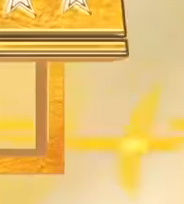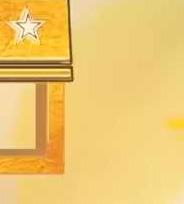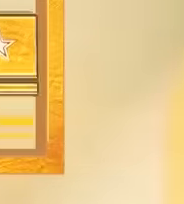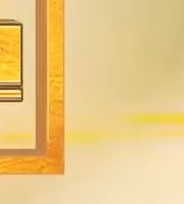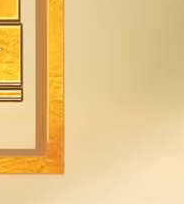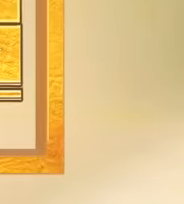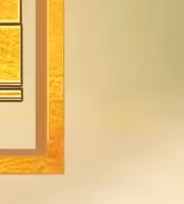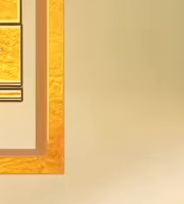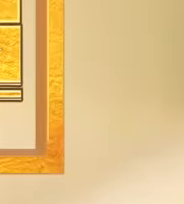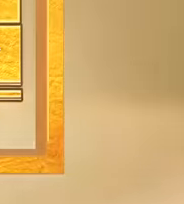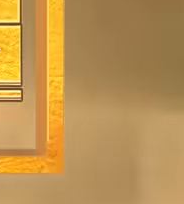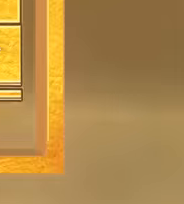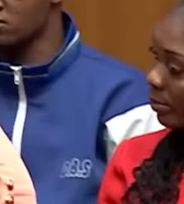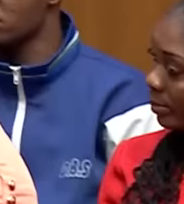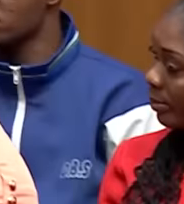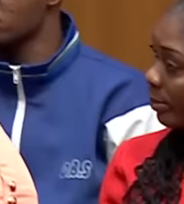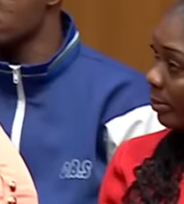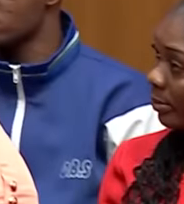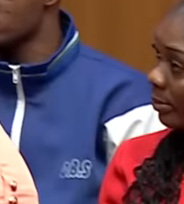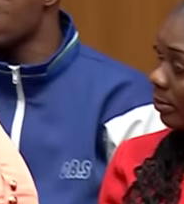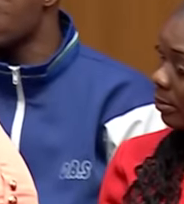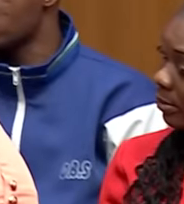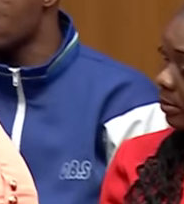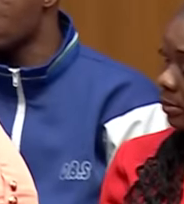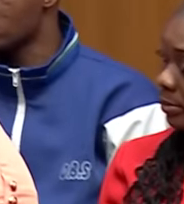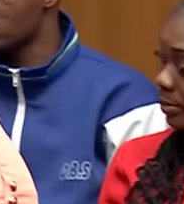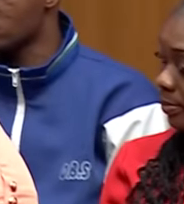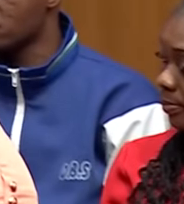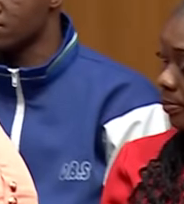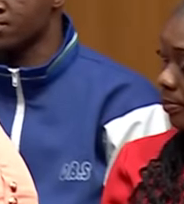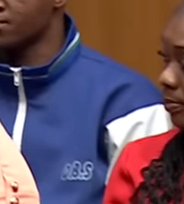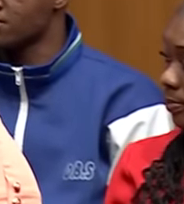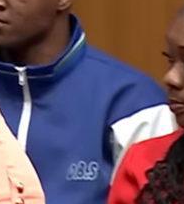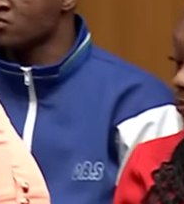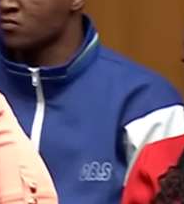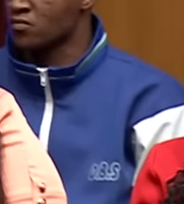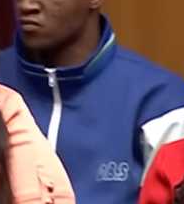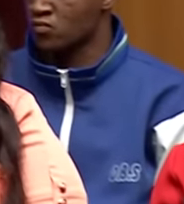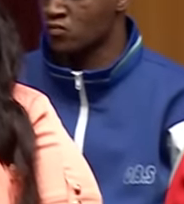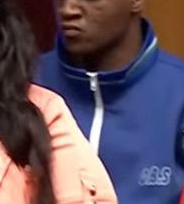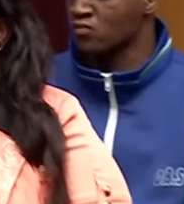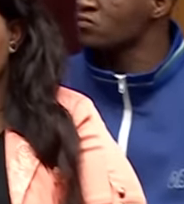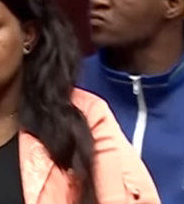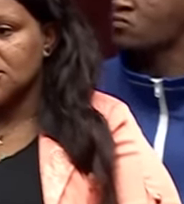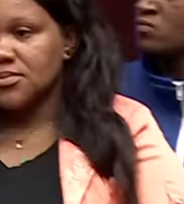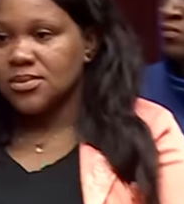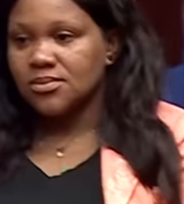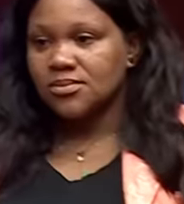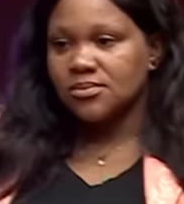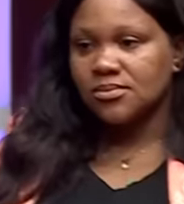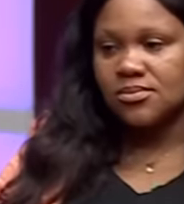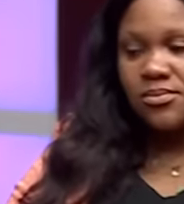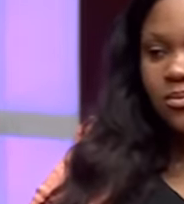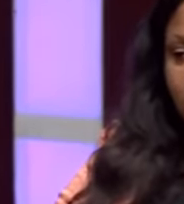Today on the Justice Court, the plaintiff, Usorigwe Faith Oji, is asking the court to compel her husband to be responsible